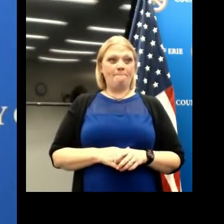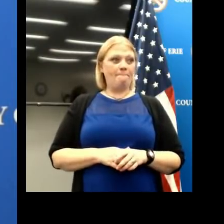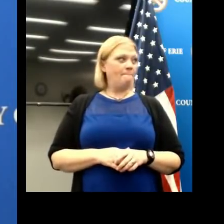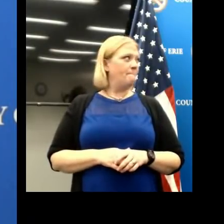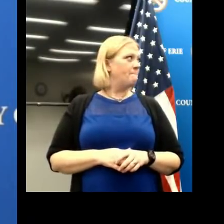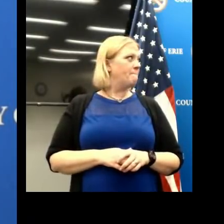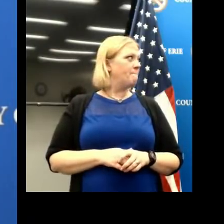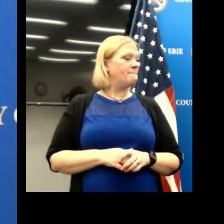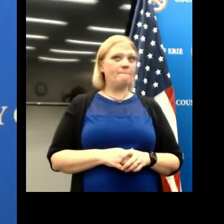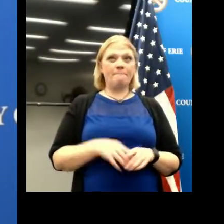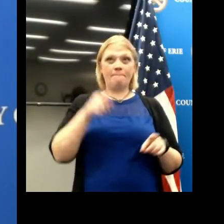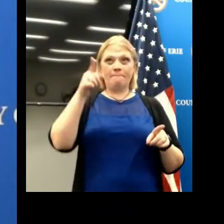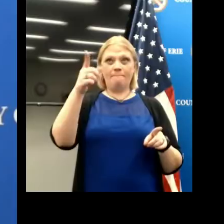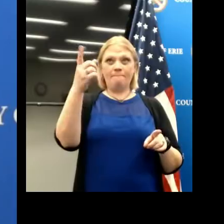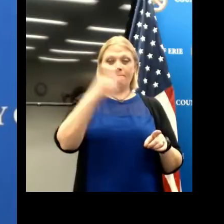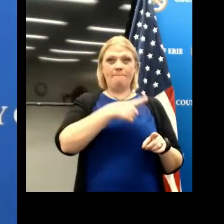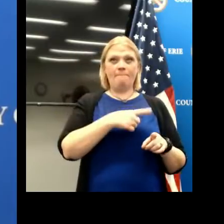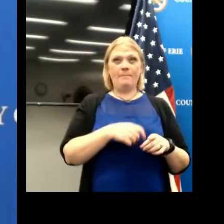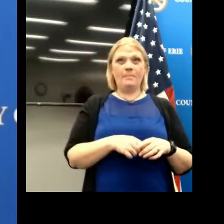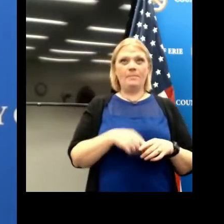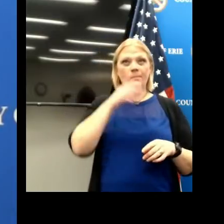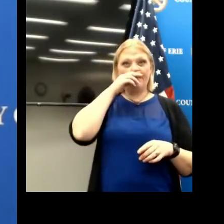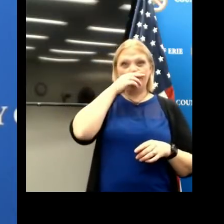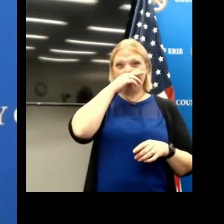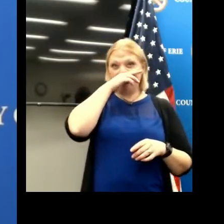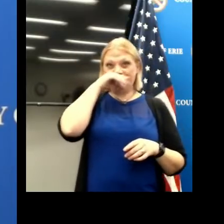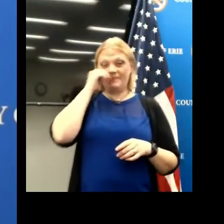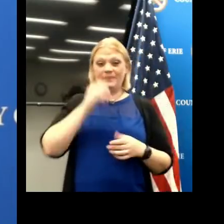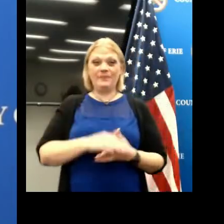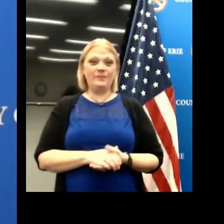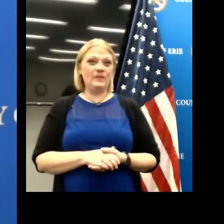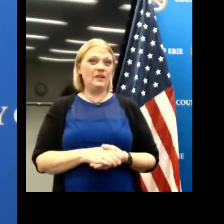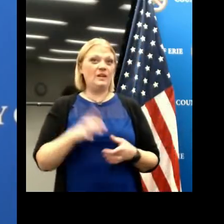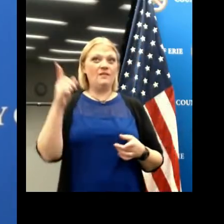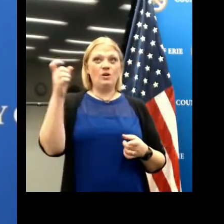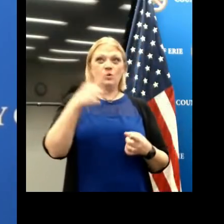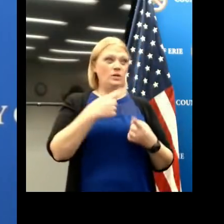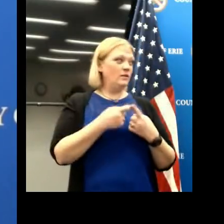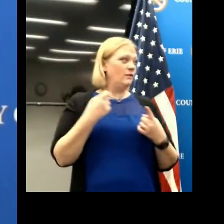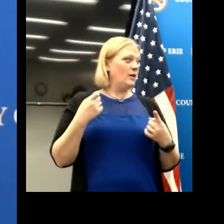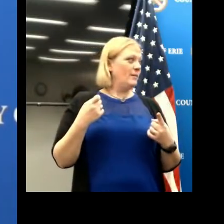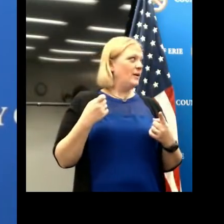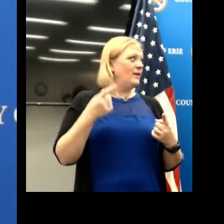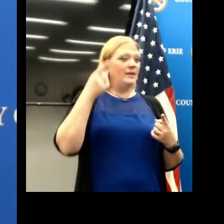I don't know. Did you have a question? Okay, we have a question from our